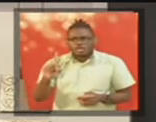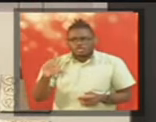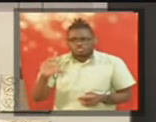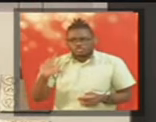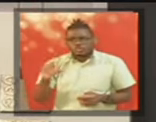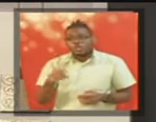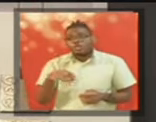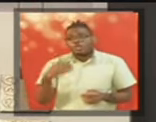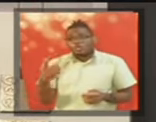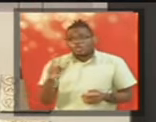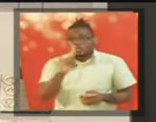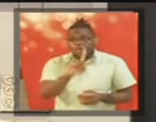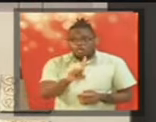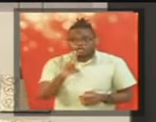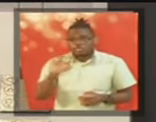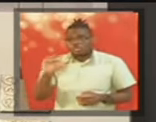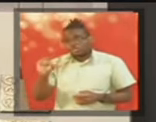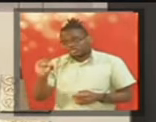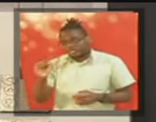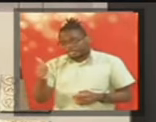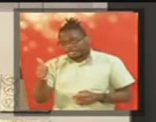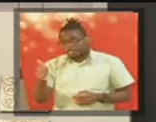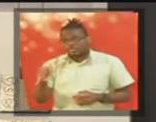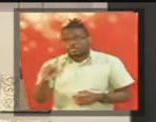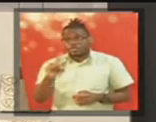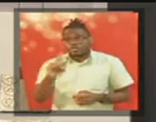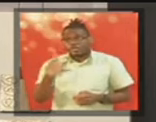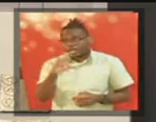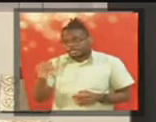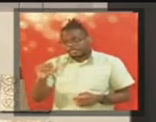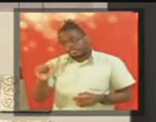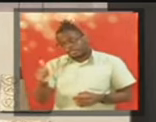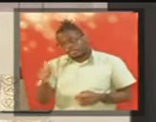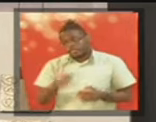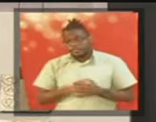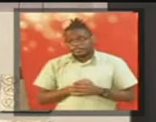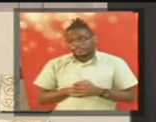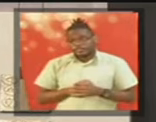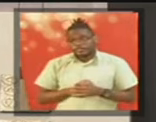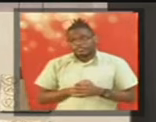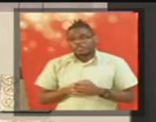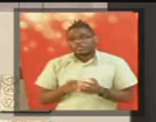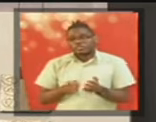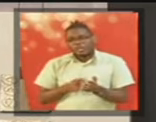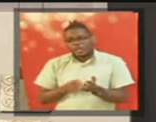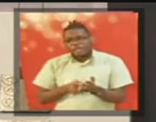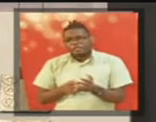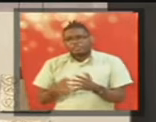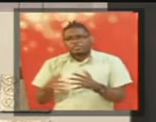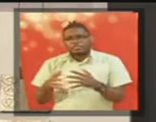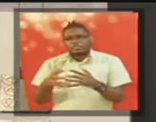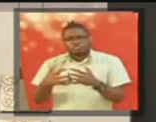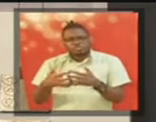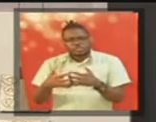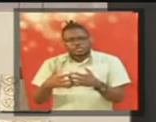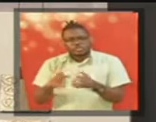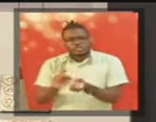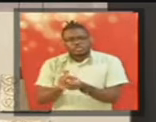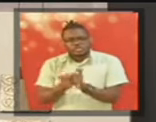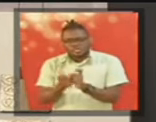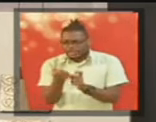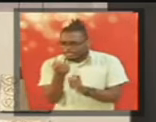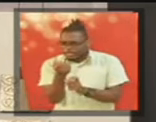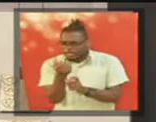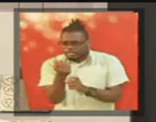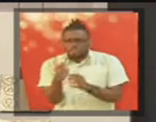also acceptable. And the pulse oximeter reading sometimes changes a little bit as well. And so